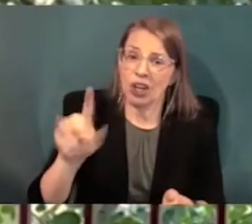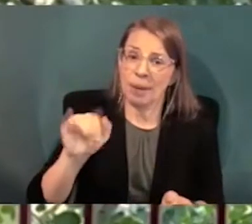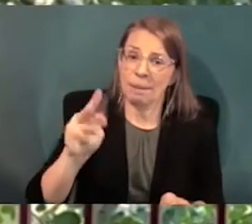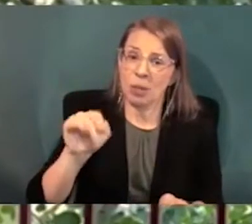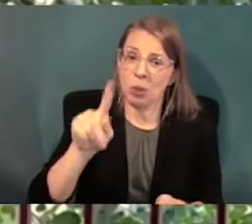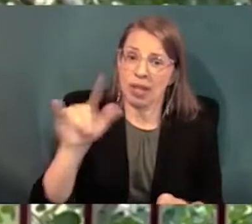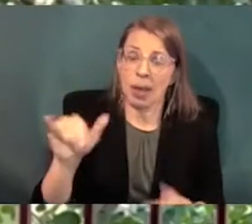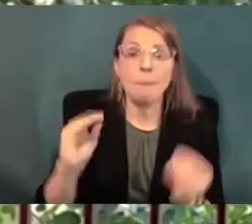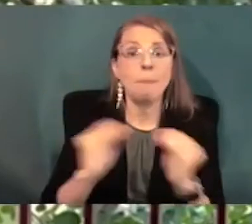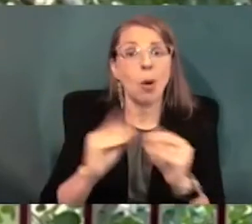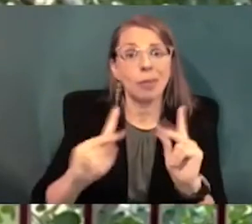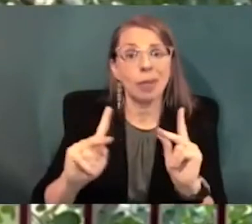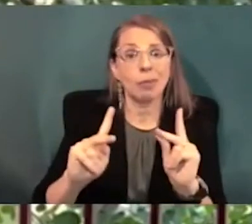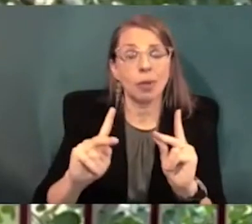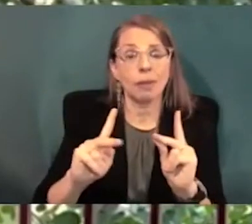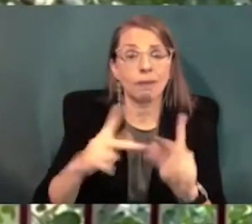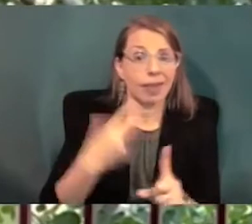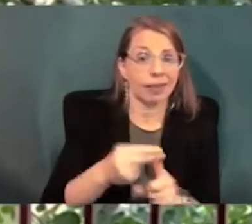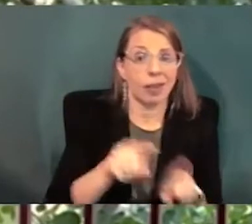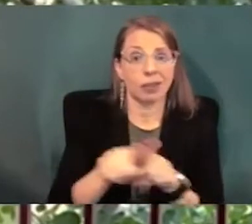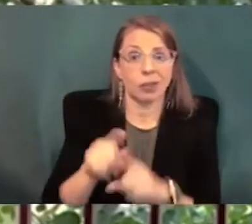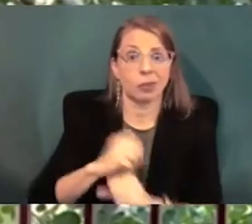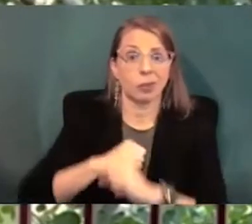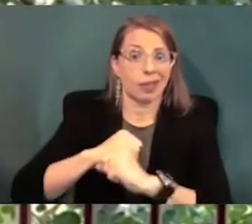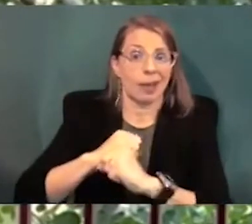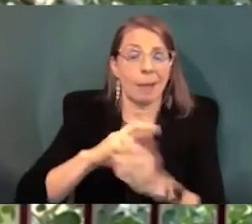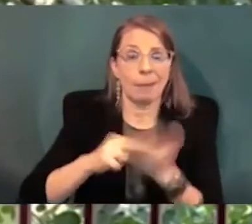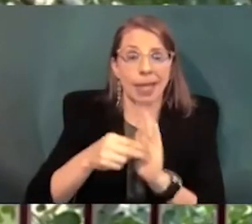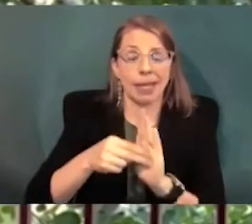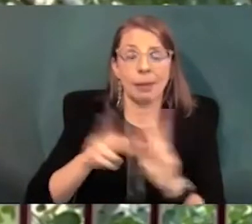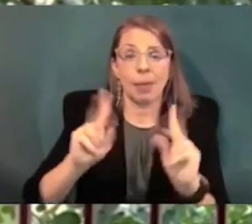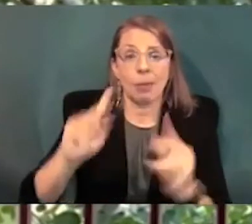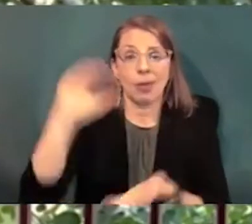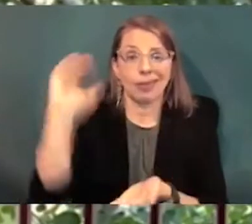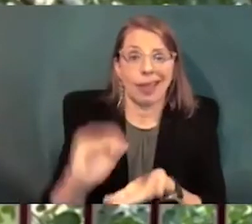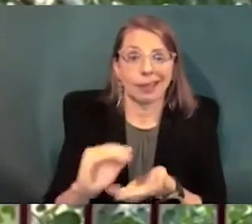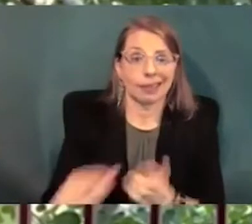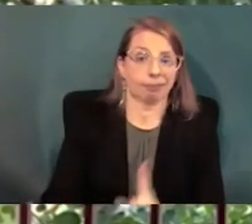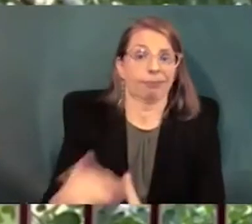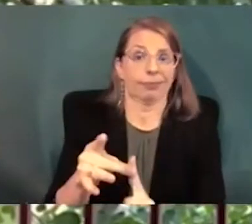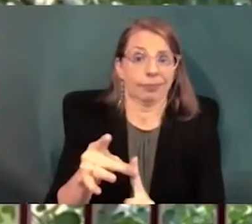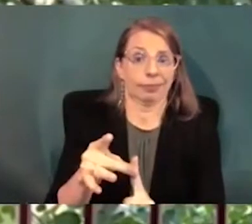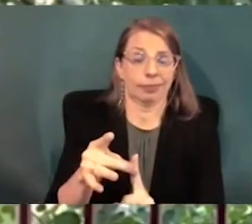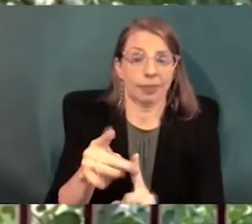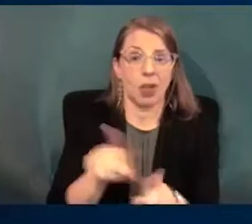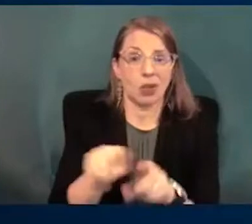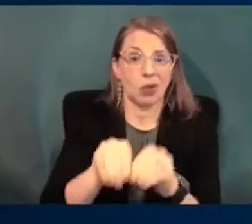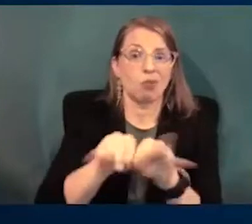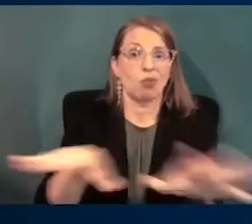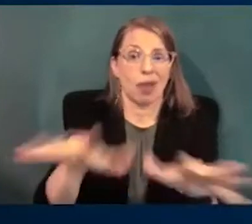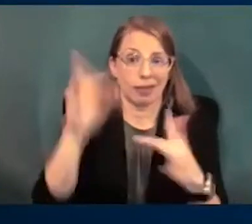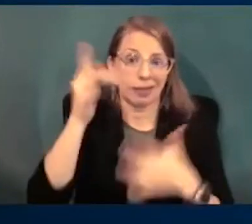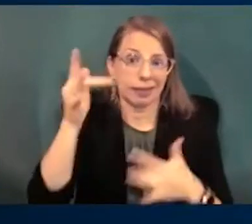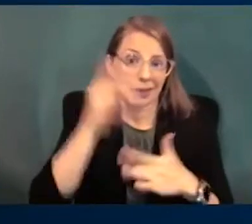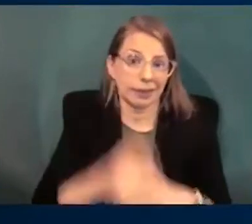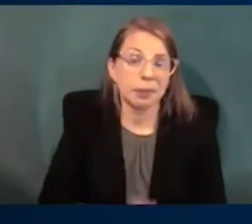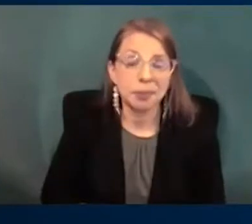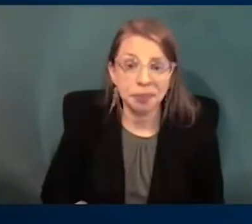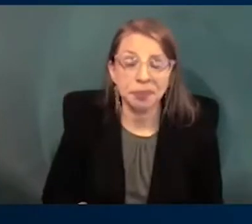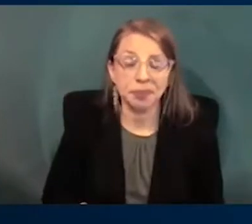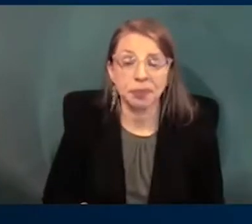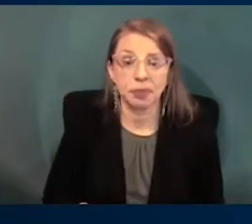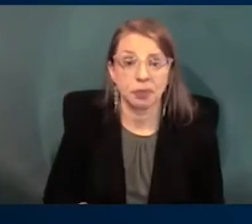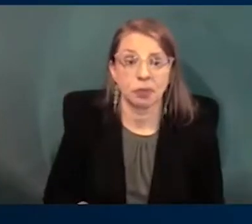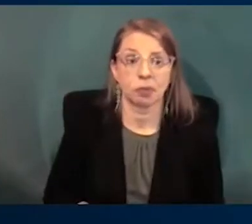vaccinated and protected, the less people that are susceptible to the disease to get the disease and also spread it. Yeah, I think it still makes a difference.